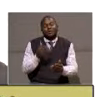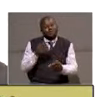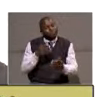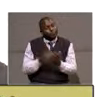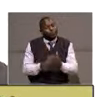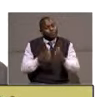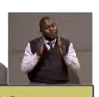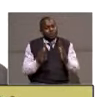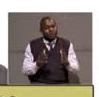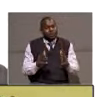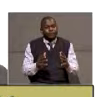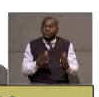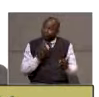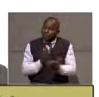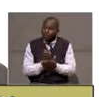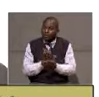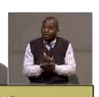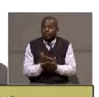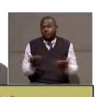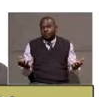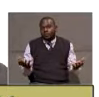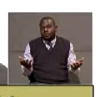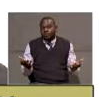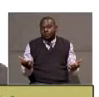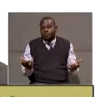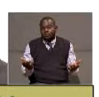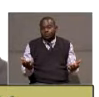thing, for sure.